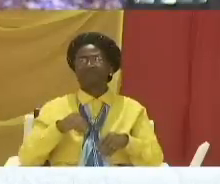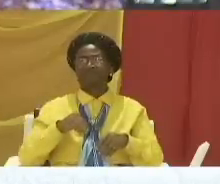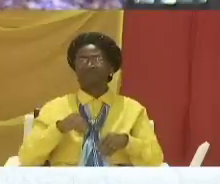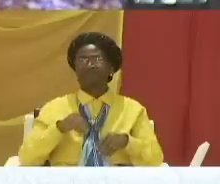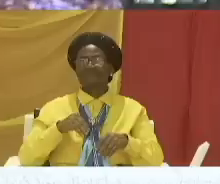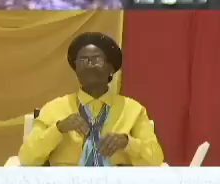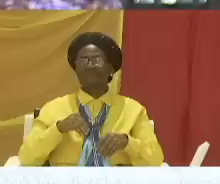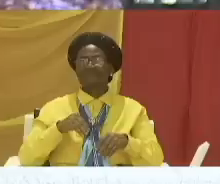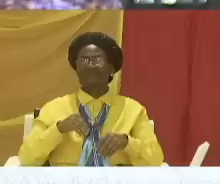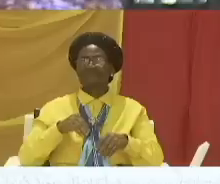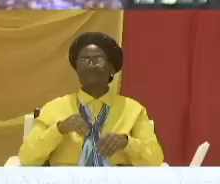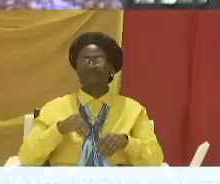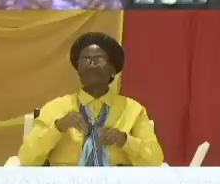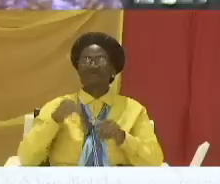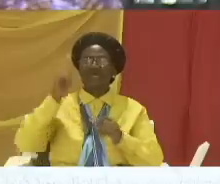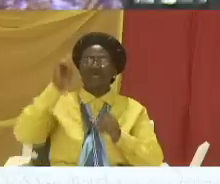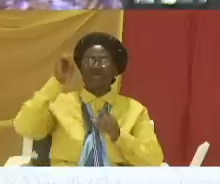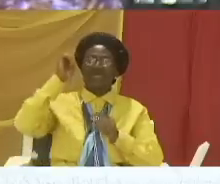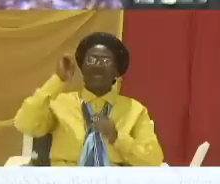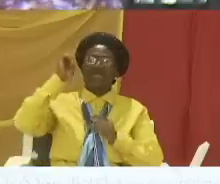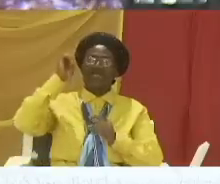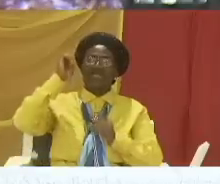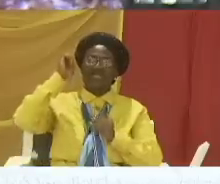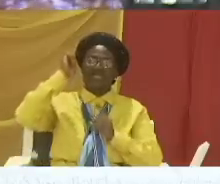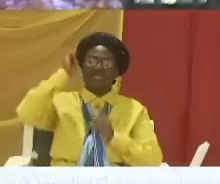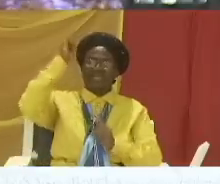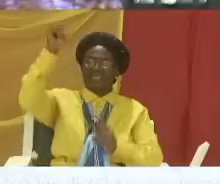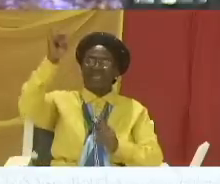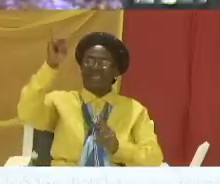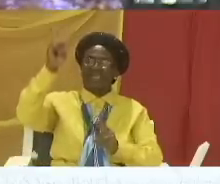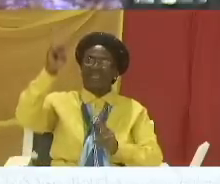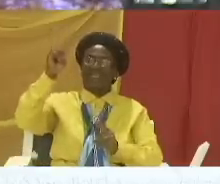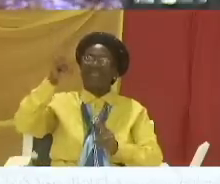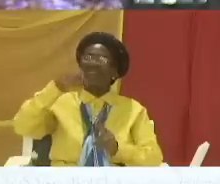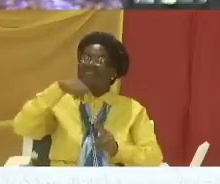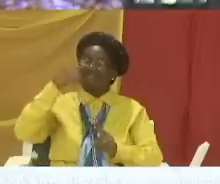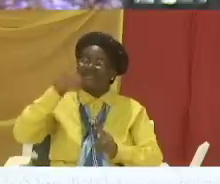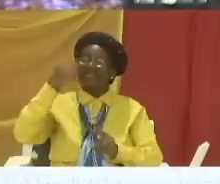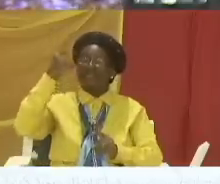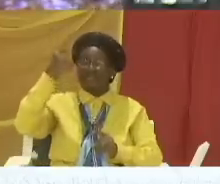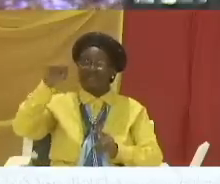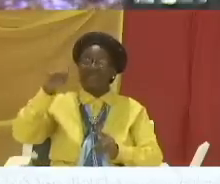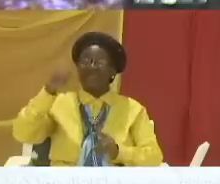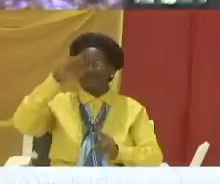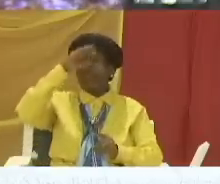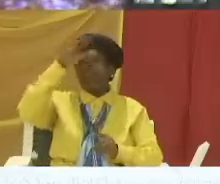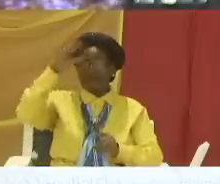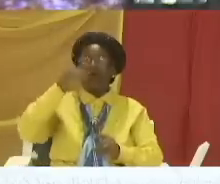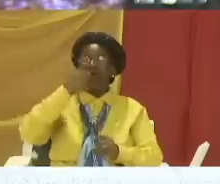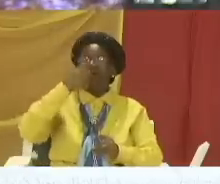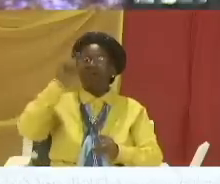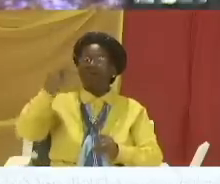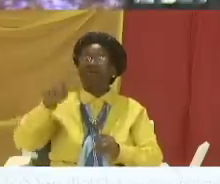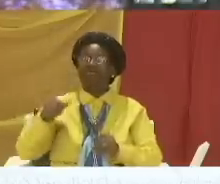he insisted that the man must shed blood. Genesis 17 verse